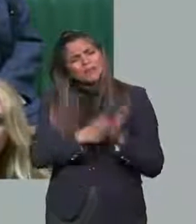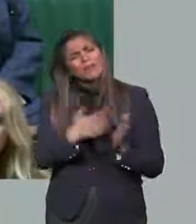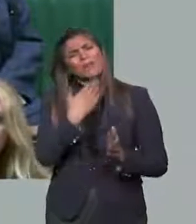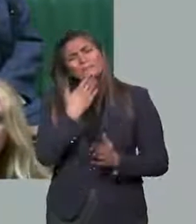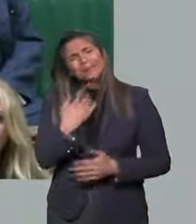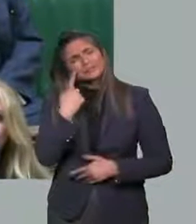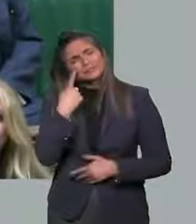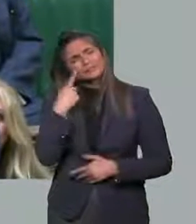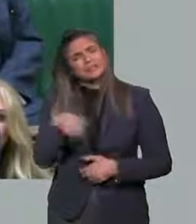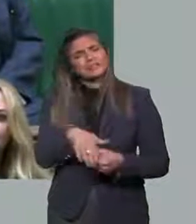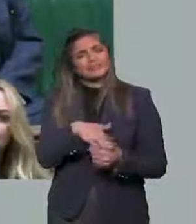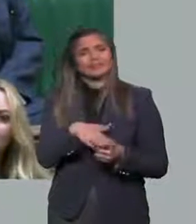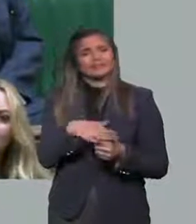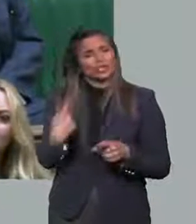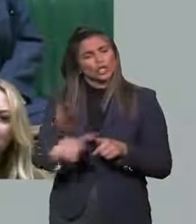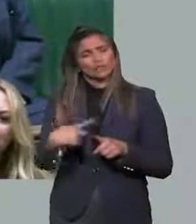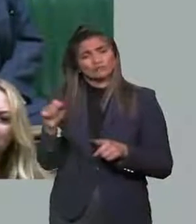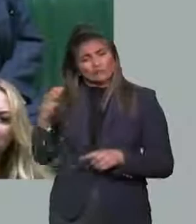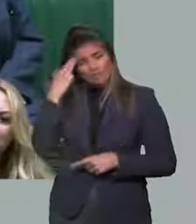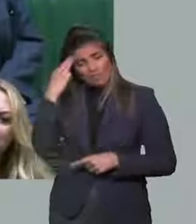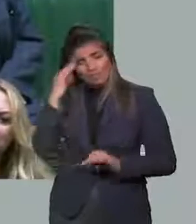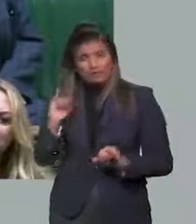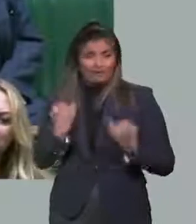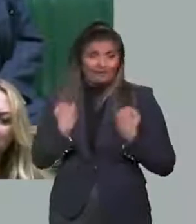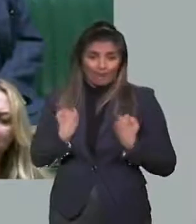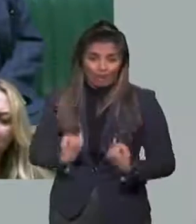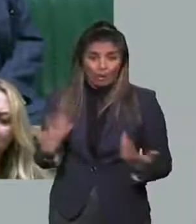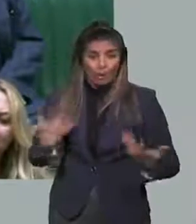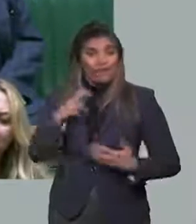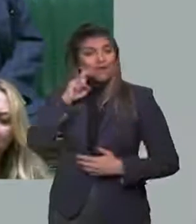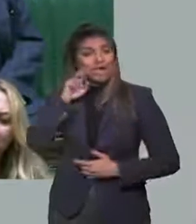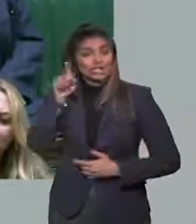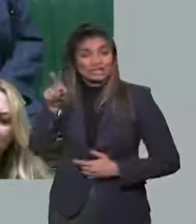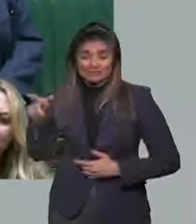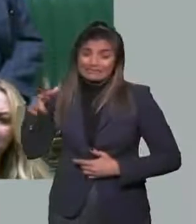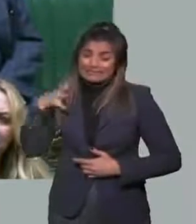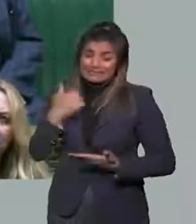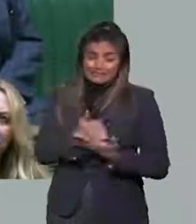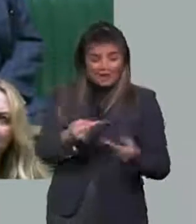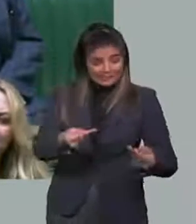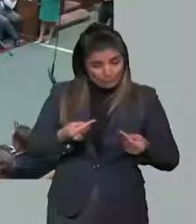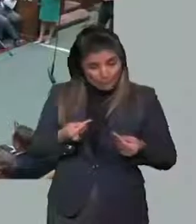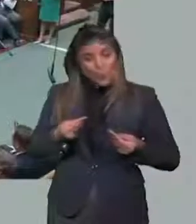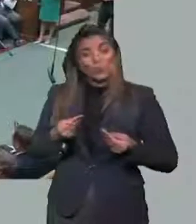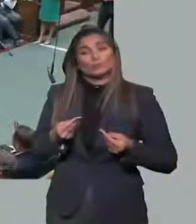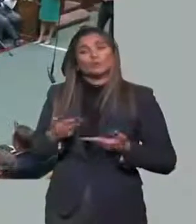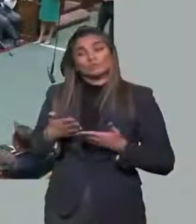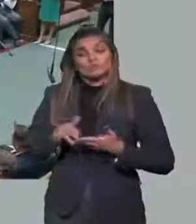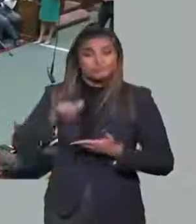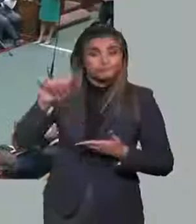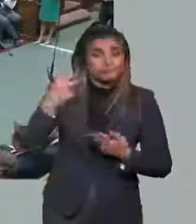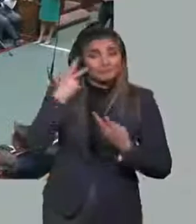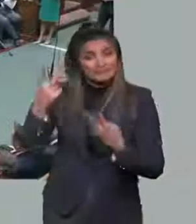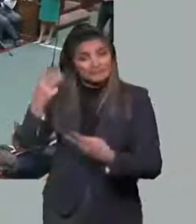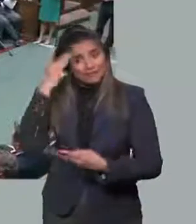a matter of urgency? His mother is extremely ill in Nigeria. He needs to get his passport to visit her. Yeah. Deputy